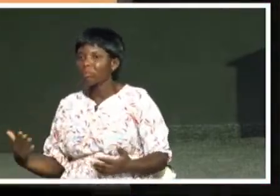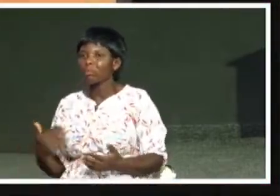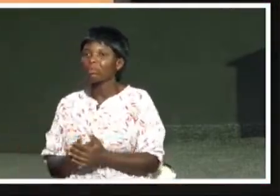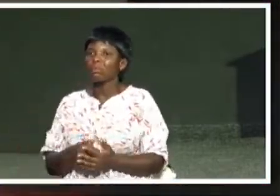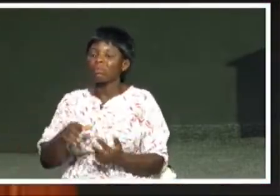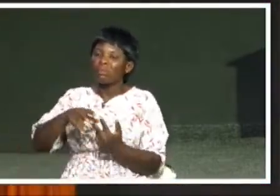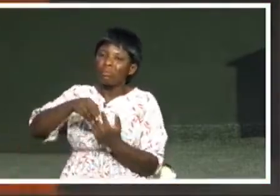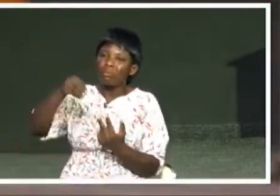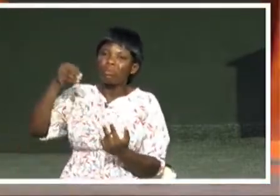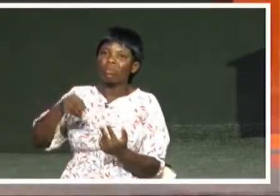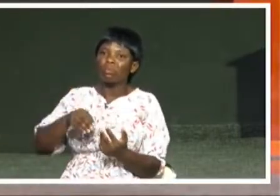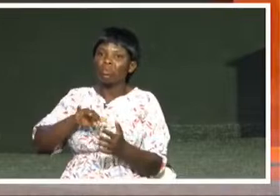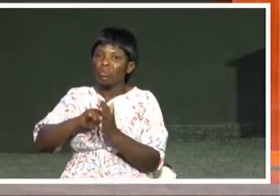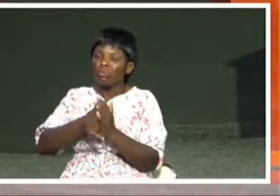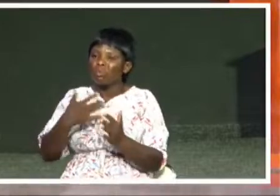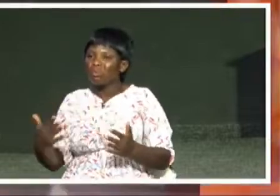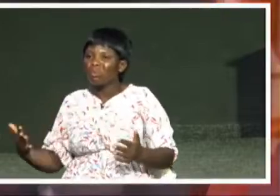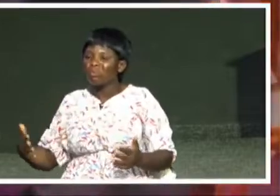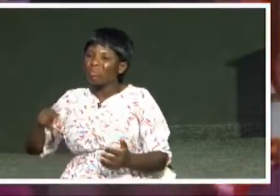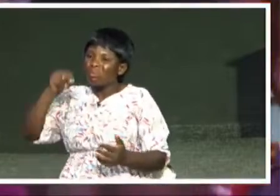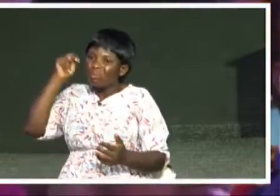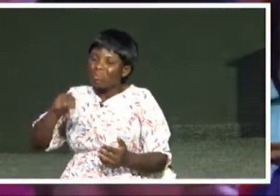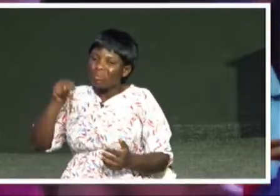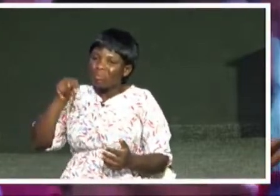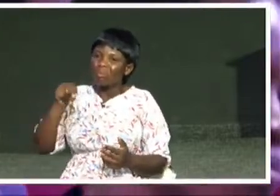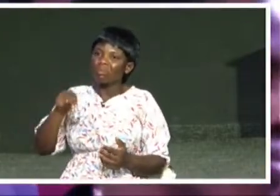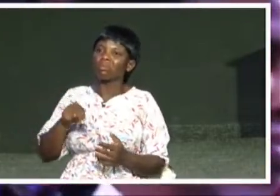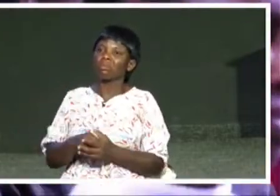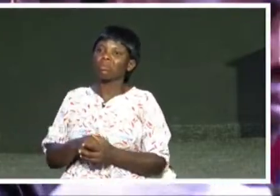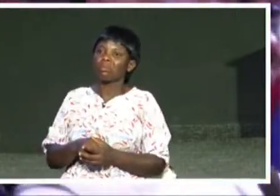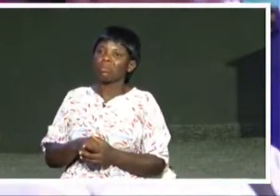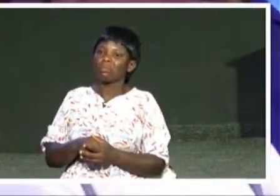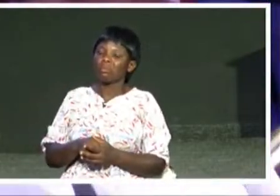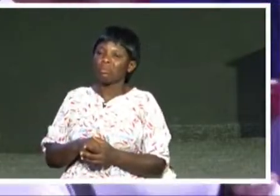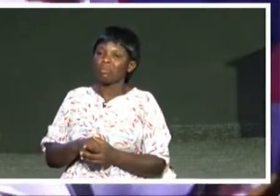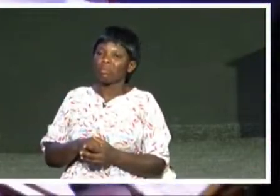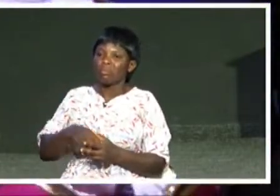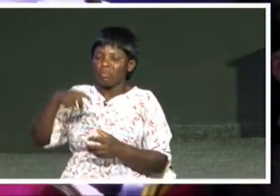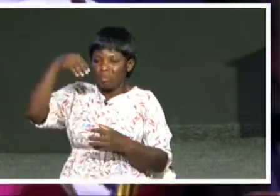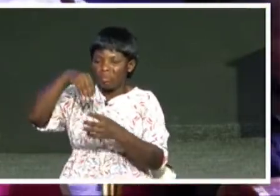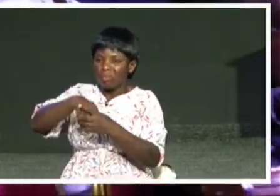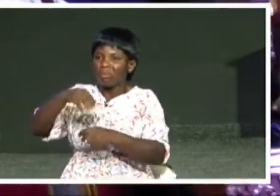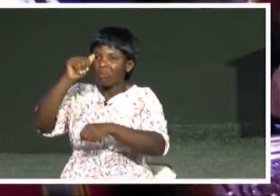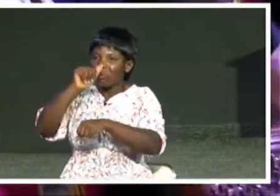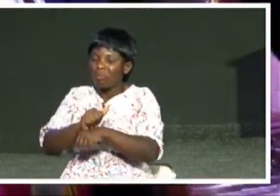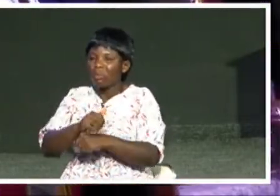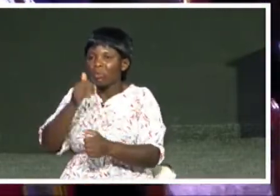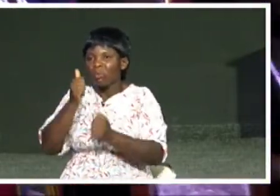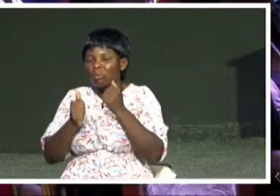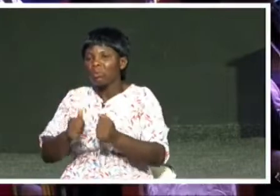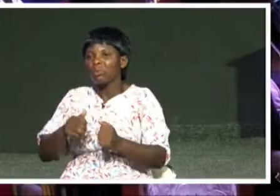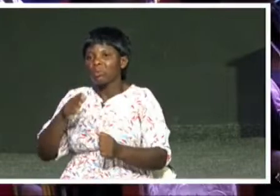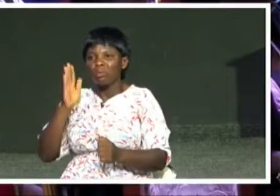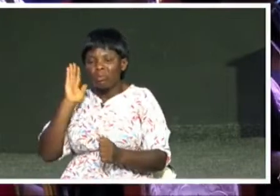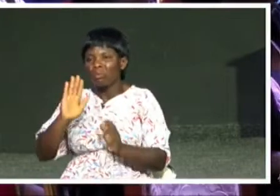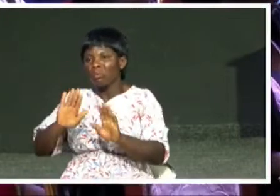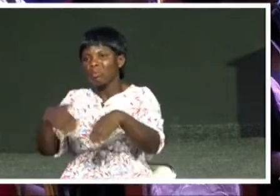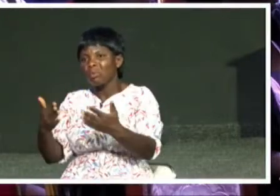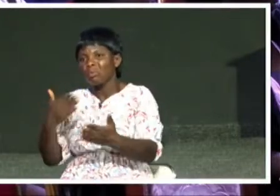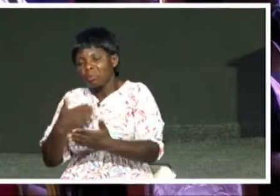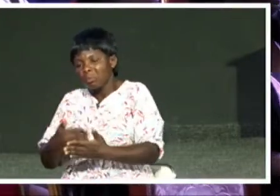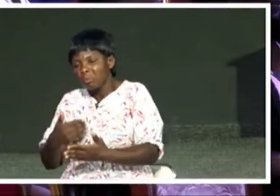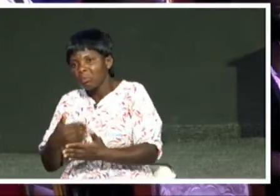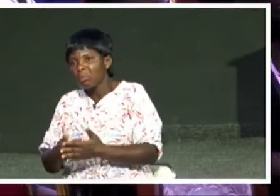that are needed by industry, which will pay money, which will give you a better quality of life, then why